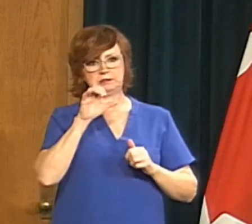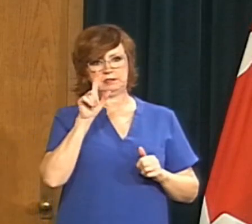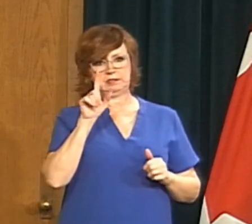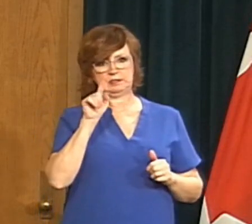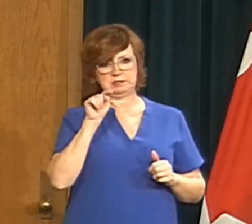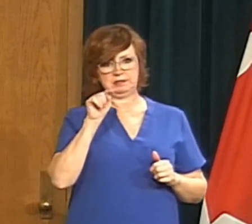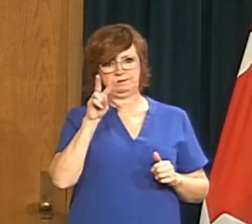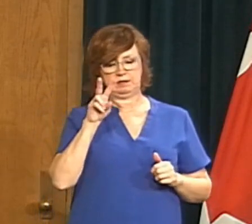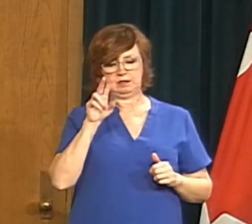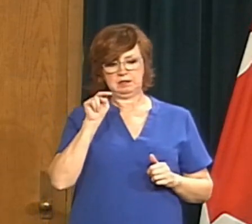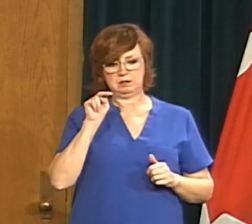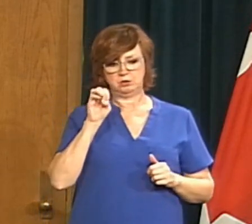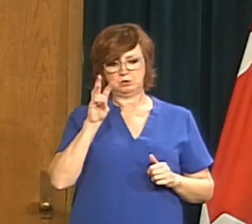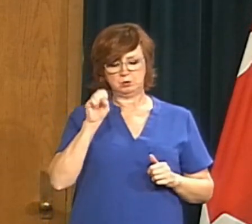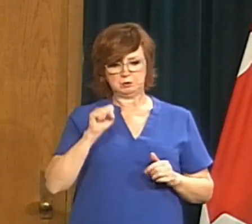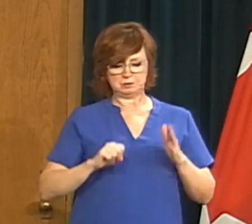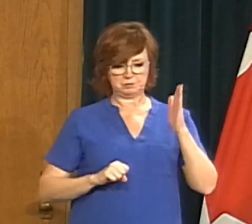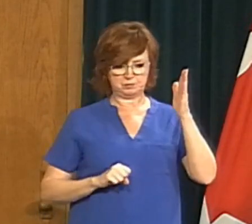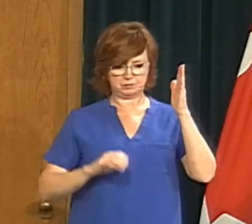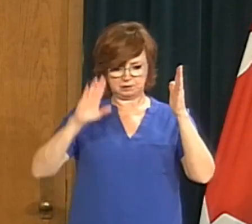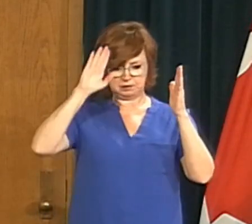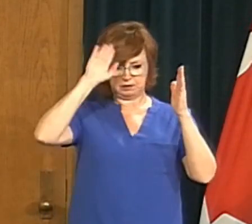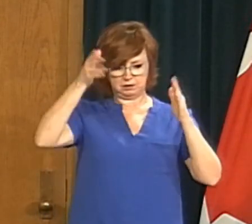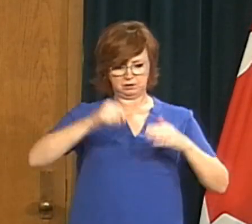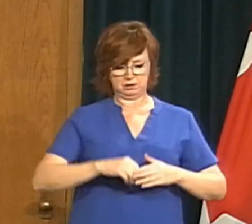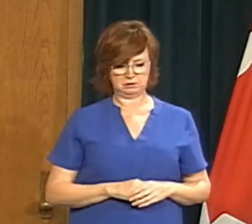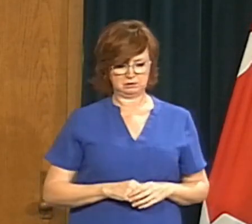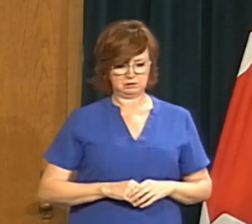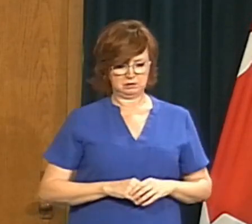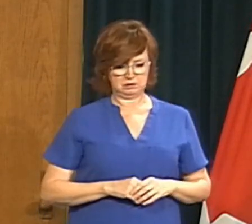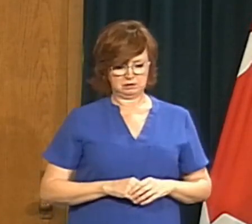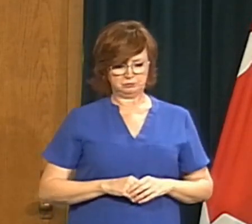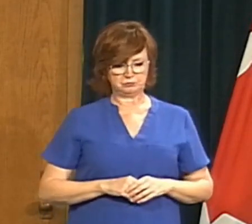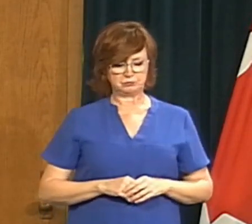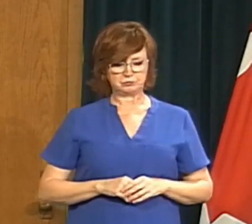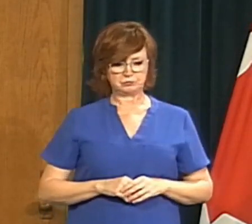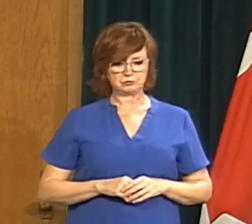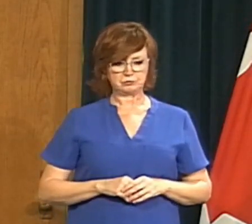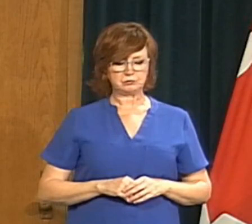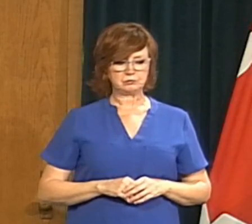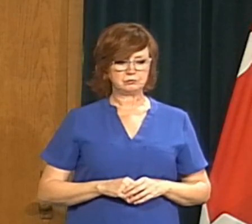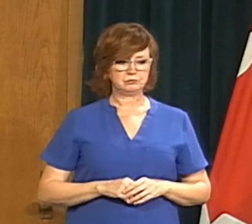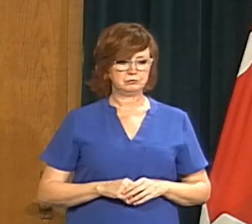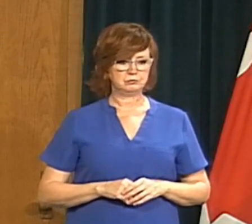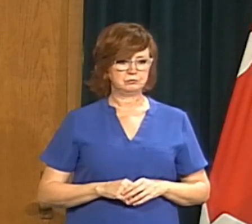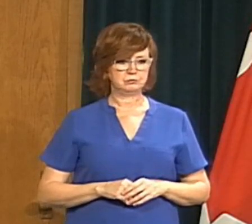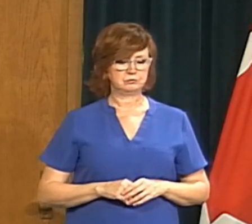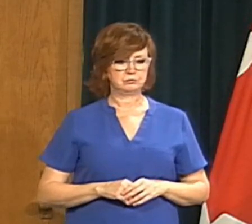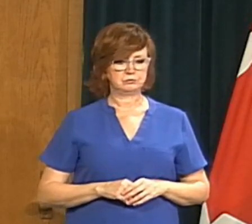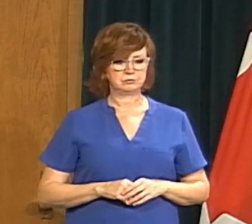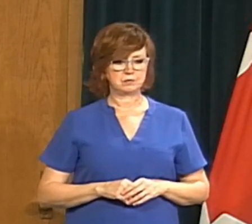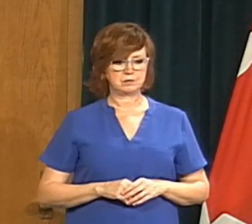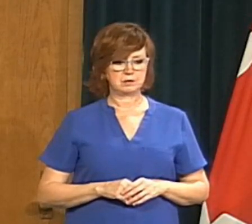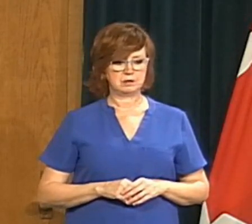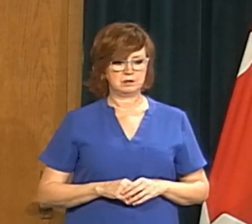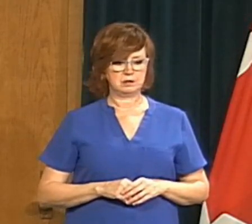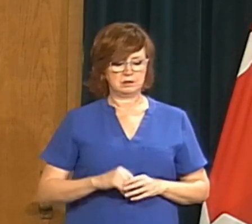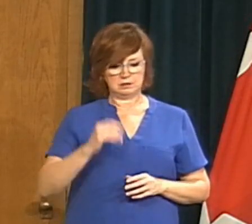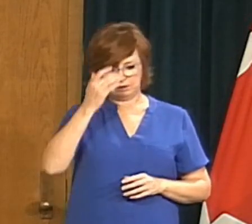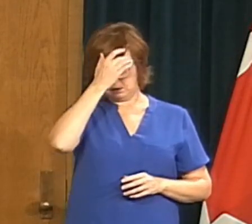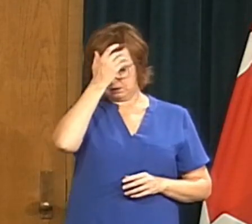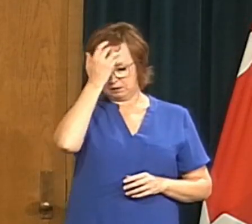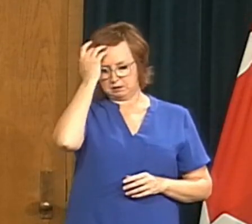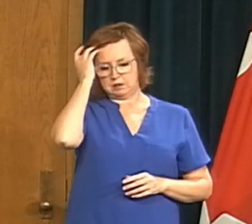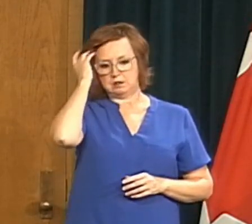Hi, I'm wondering what the Premier's thoughts on Council approving this morning that it's going to be sending